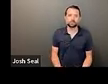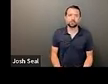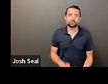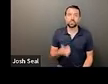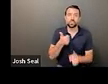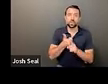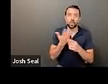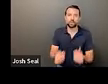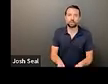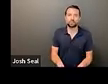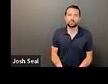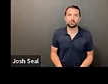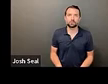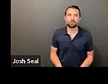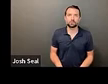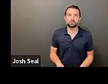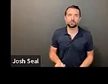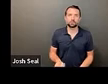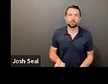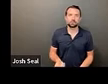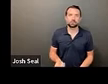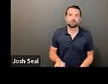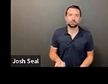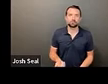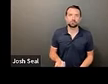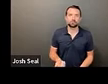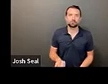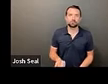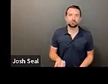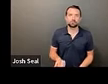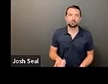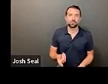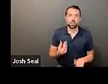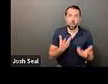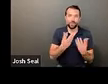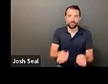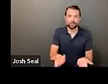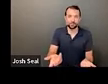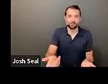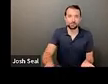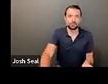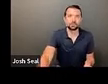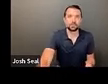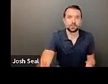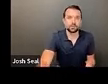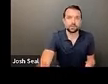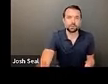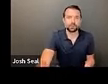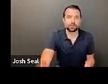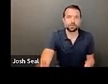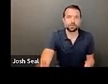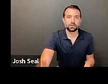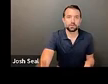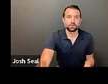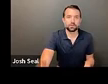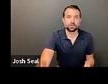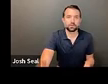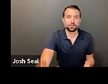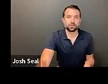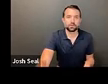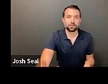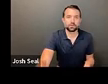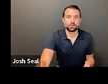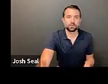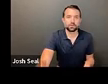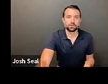it breaks it all down, tells you what the section is for, and then the direction. So I don't need to read all of that for you, but I just